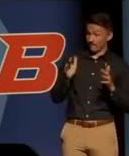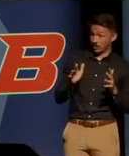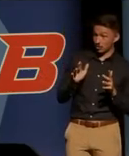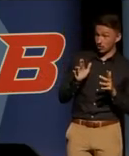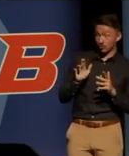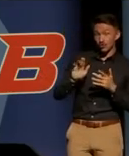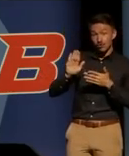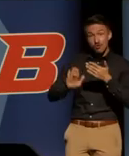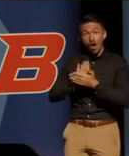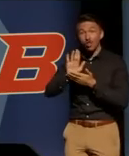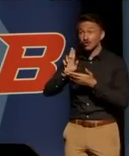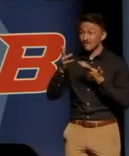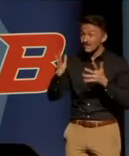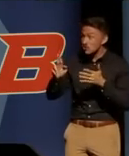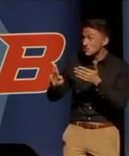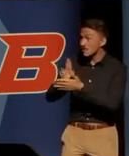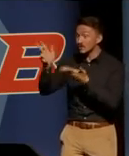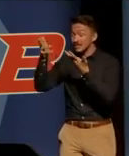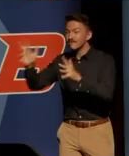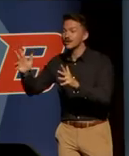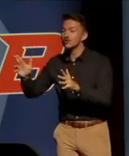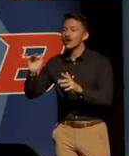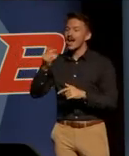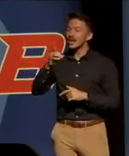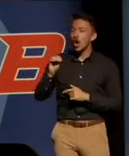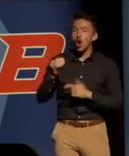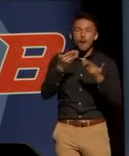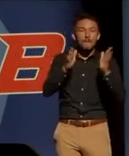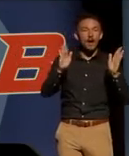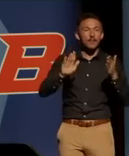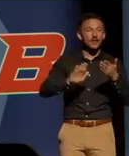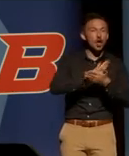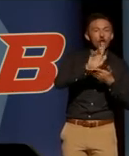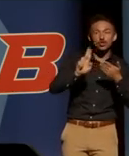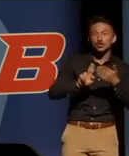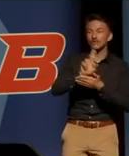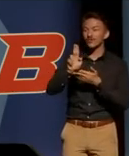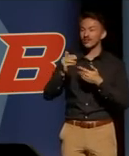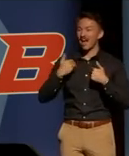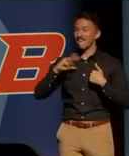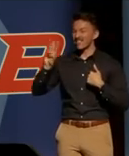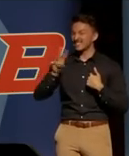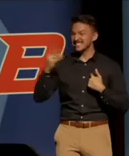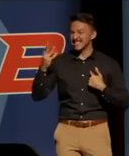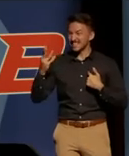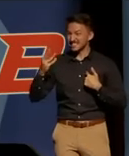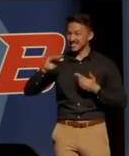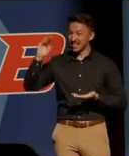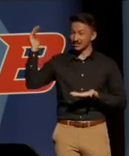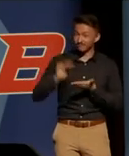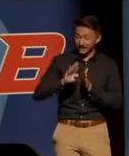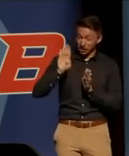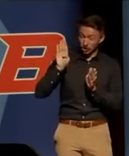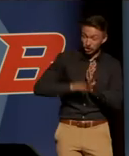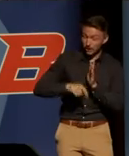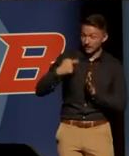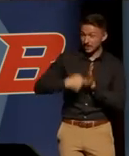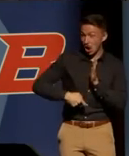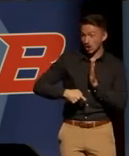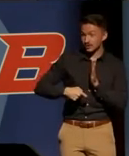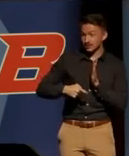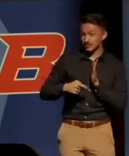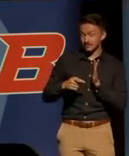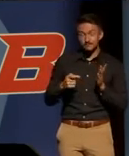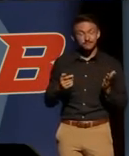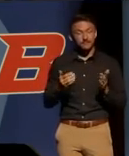or university, Idaho public colleges and universities have the sixth lowest costs of all states. And higher education means